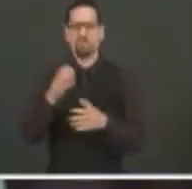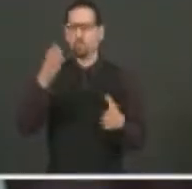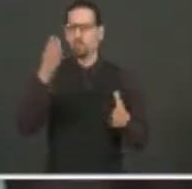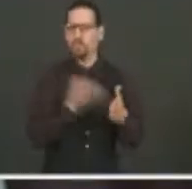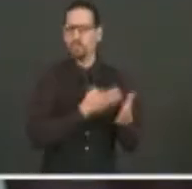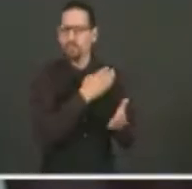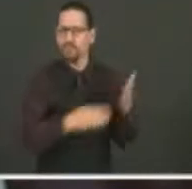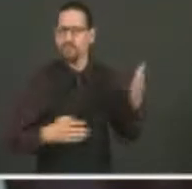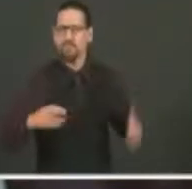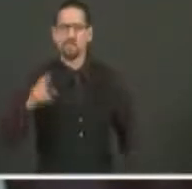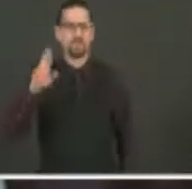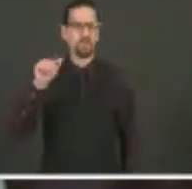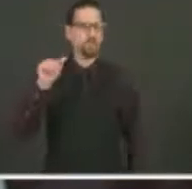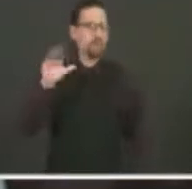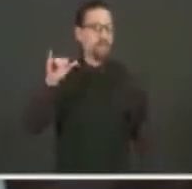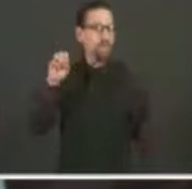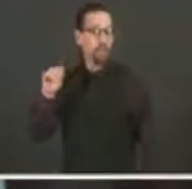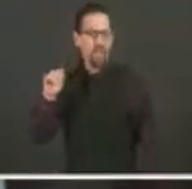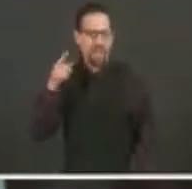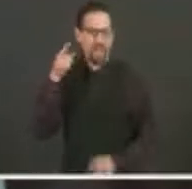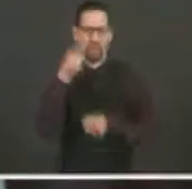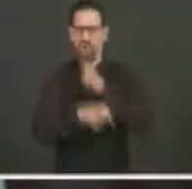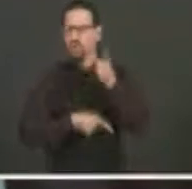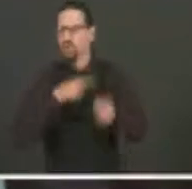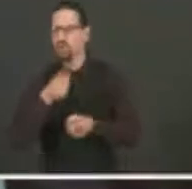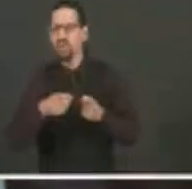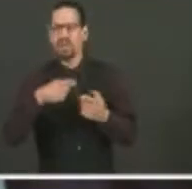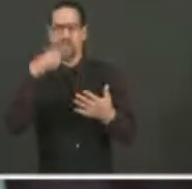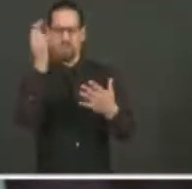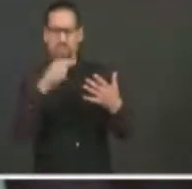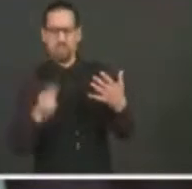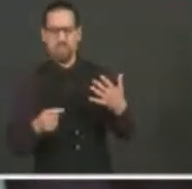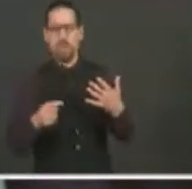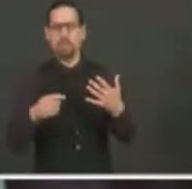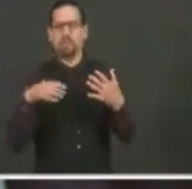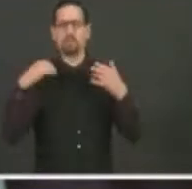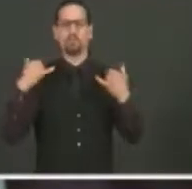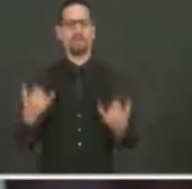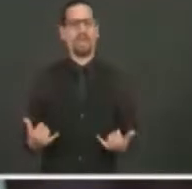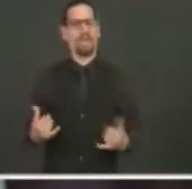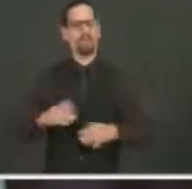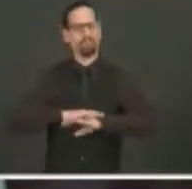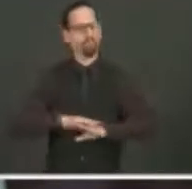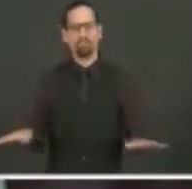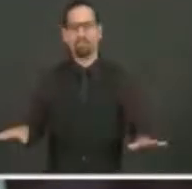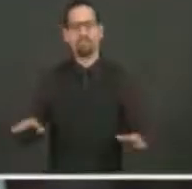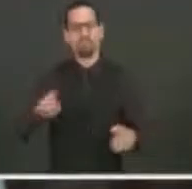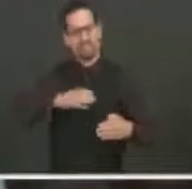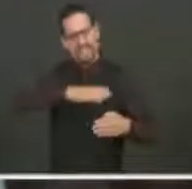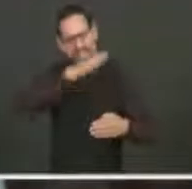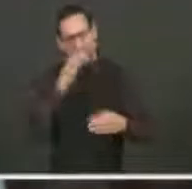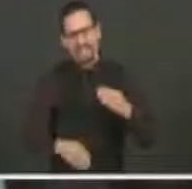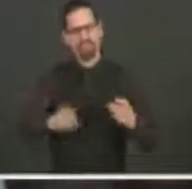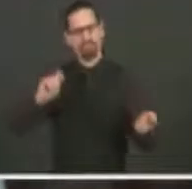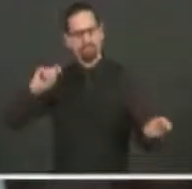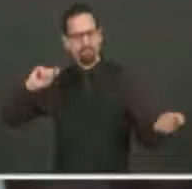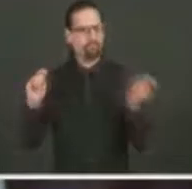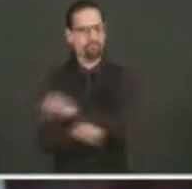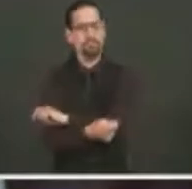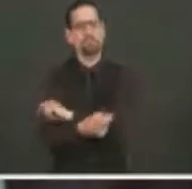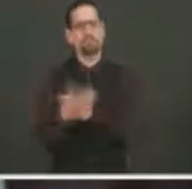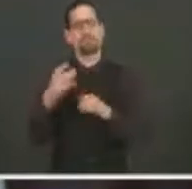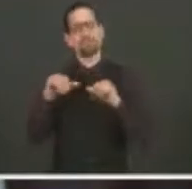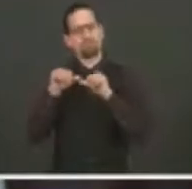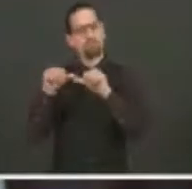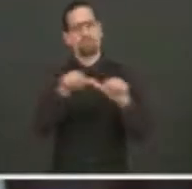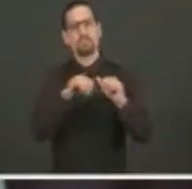brighter future where nobody is discriminated against on the basis of the color of their skin. So